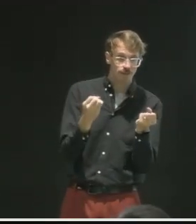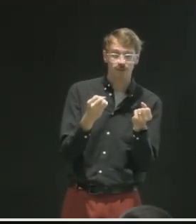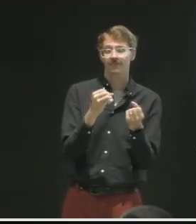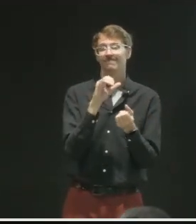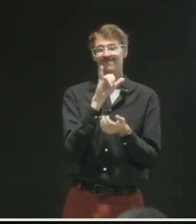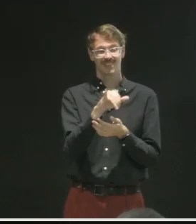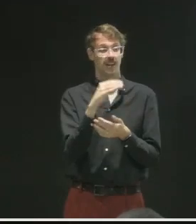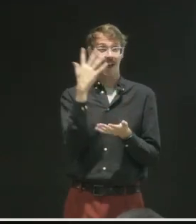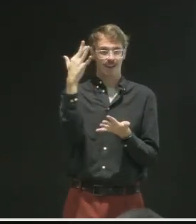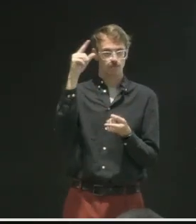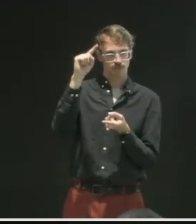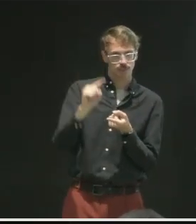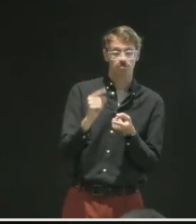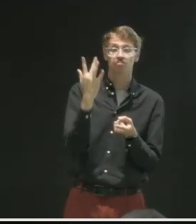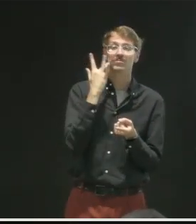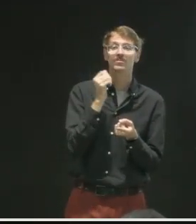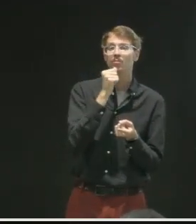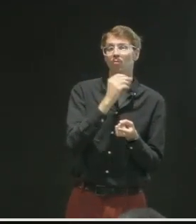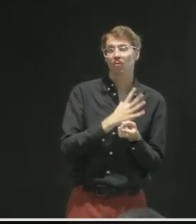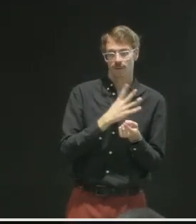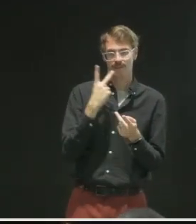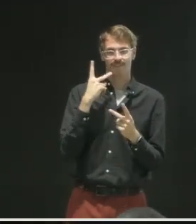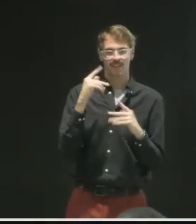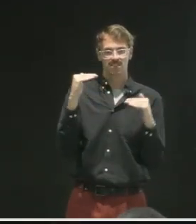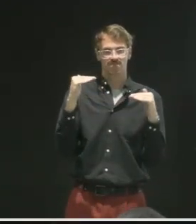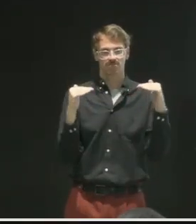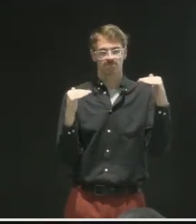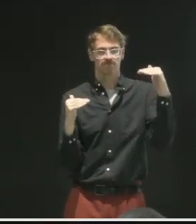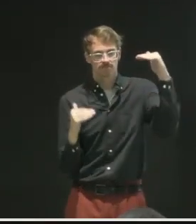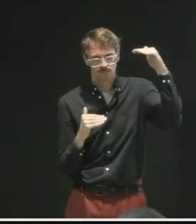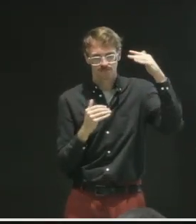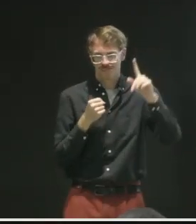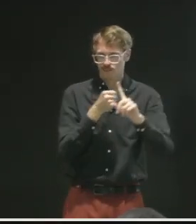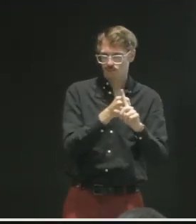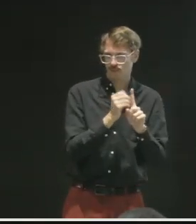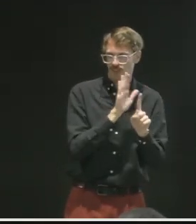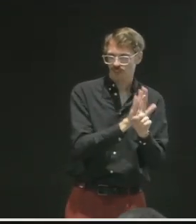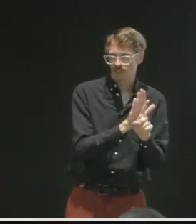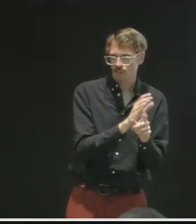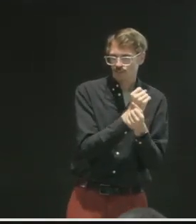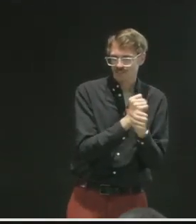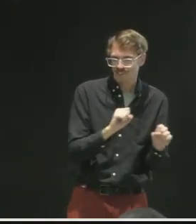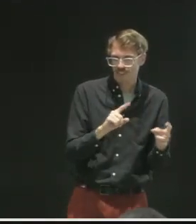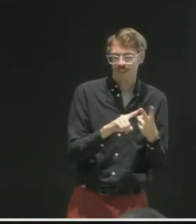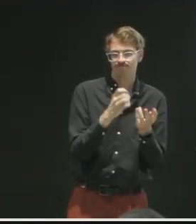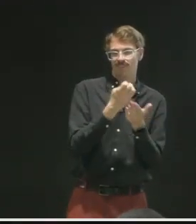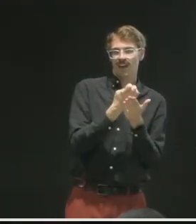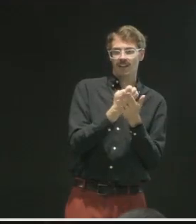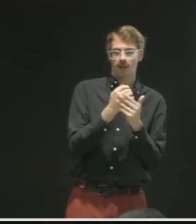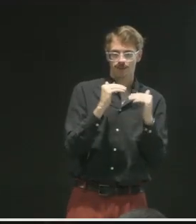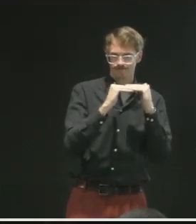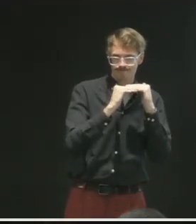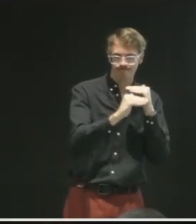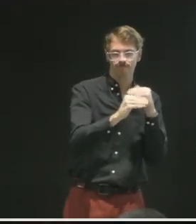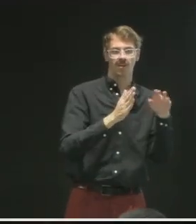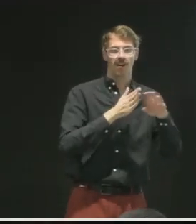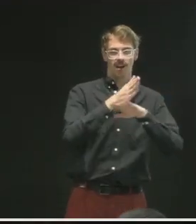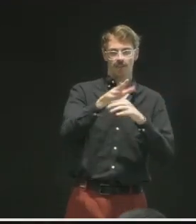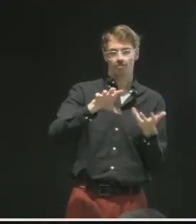face disproportionate impact on their safety and economic security after the